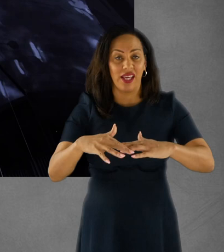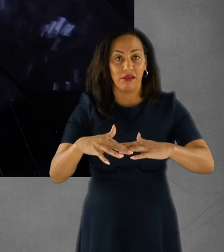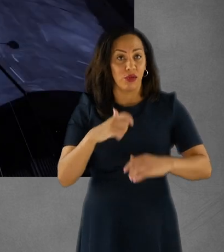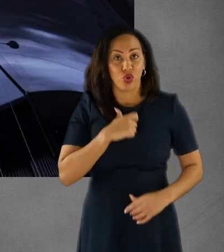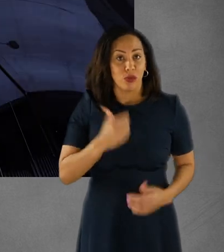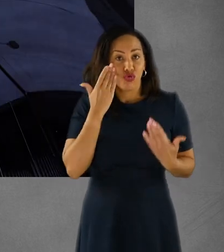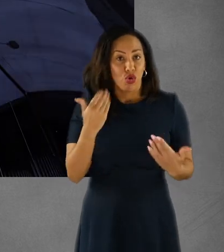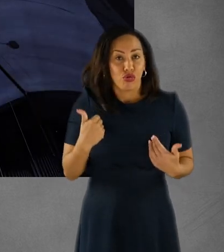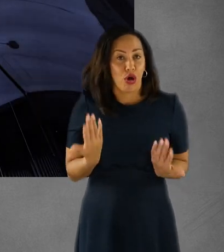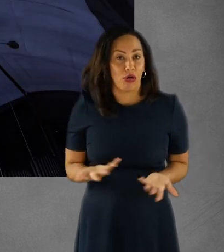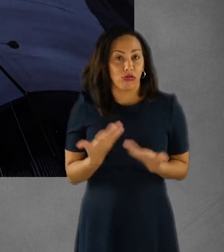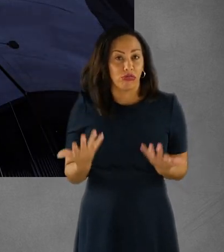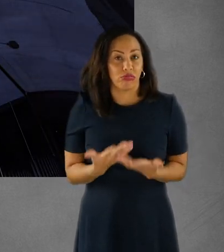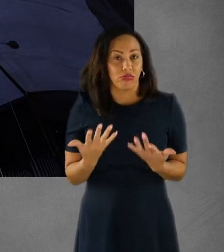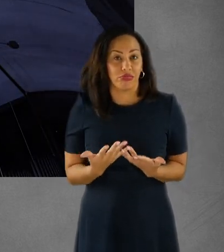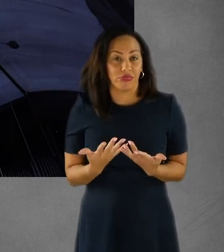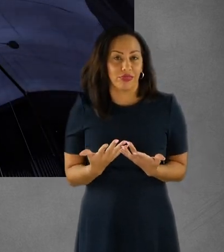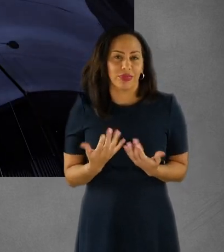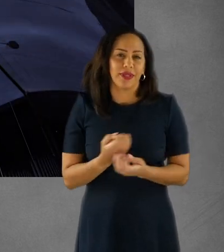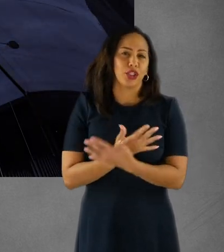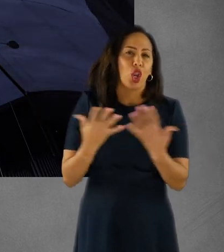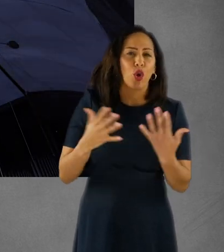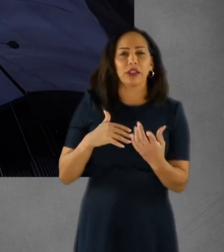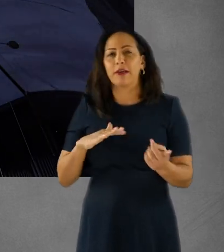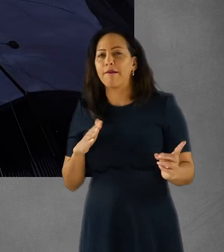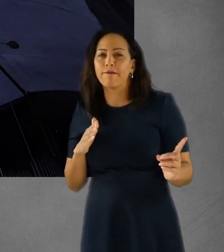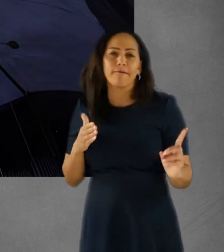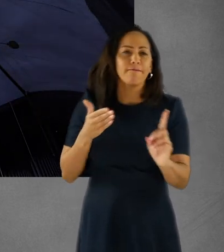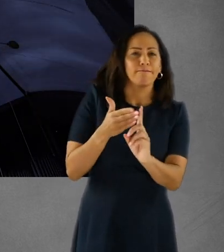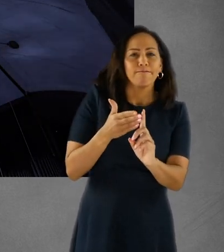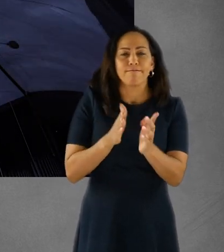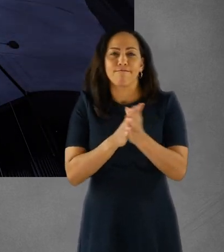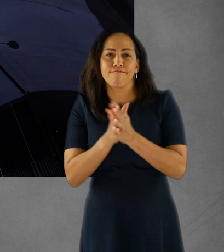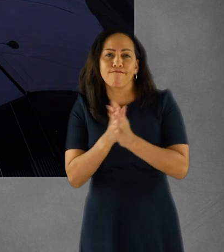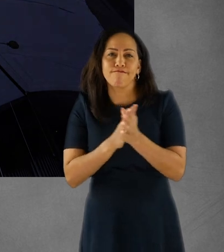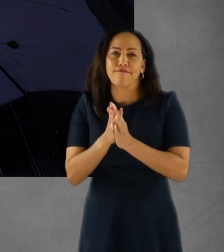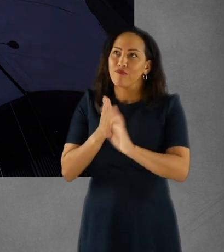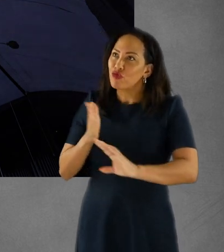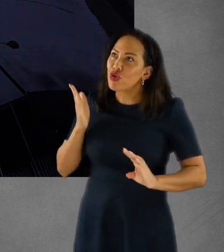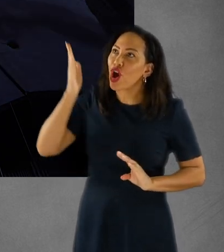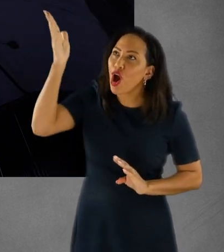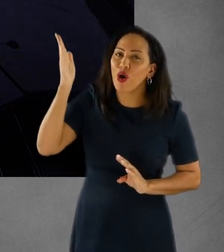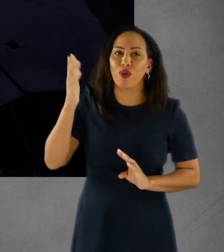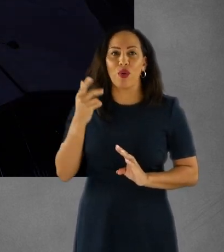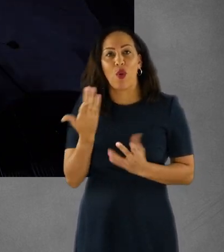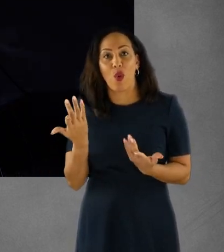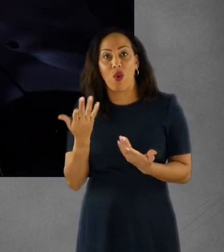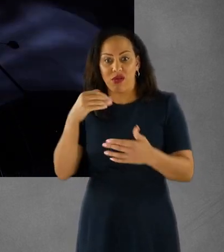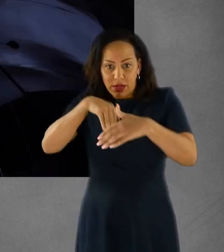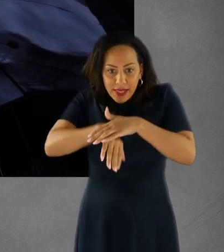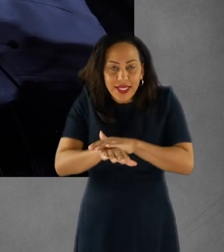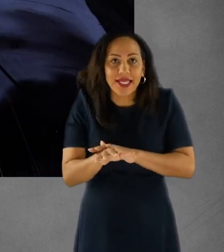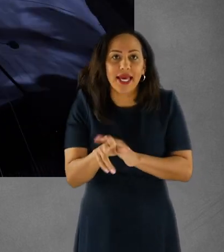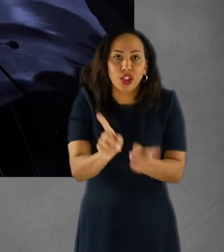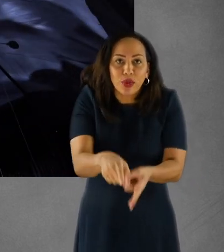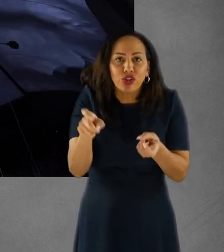places where, again, there's a lot of now ambitions to reach, to mine, to extract, but actually they're still kind of